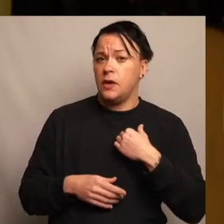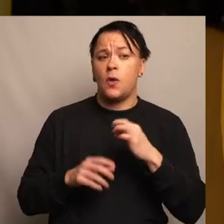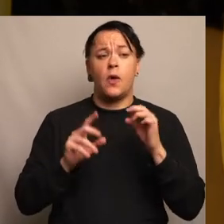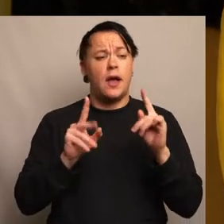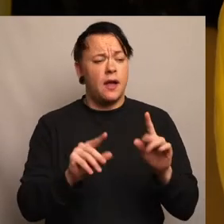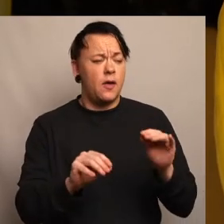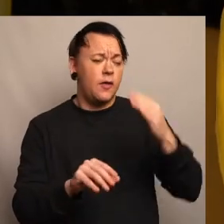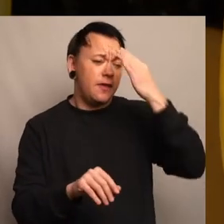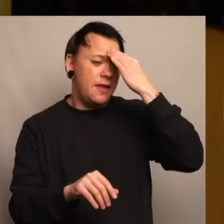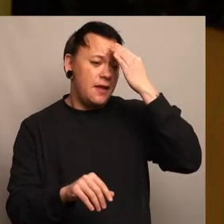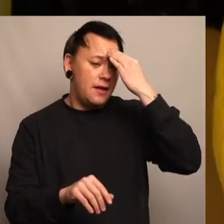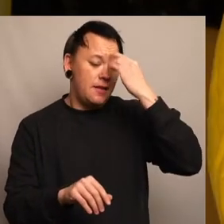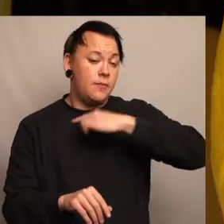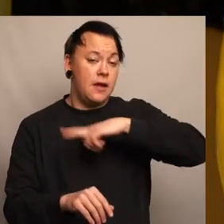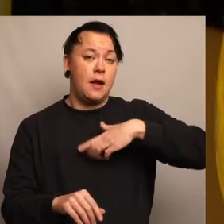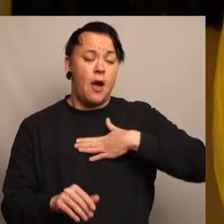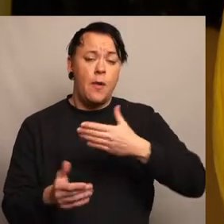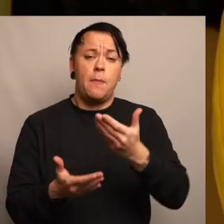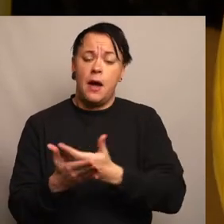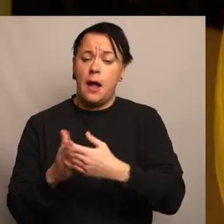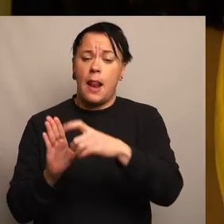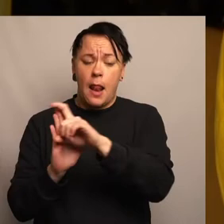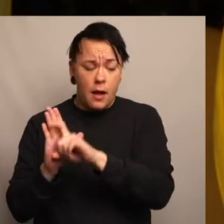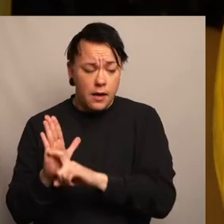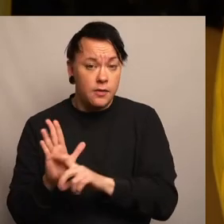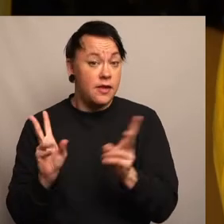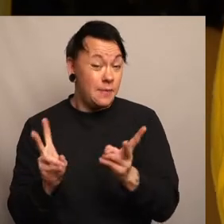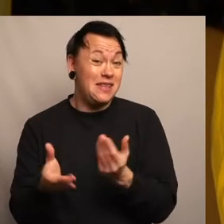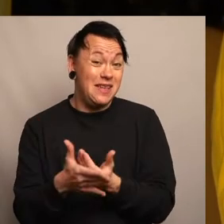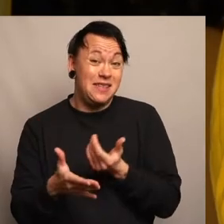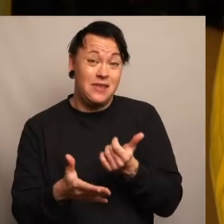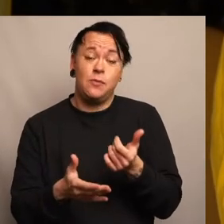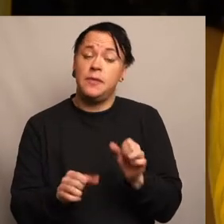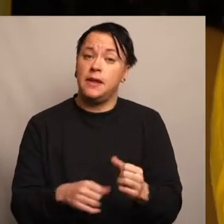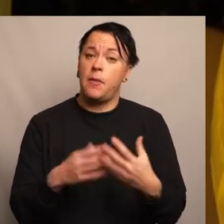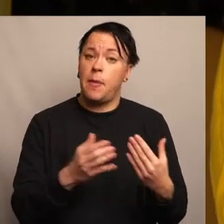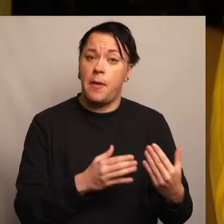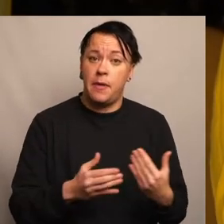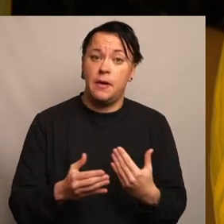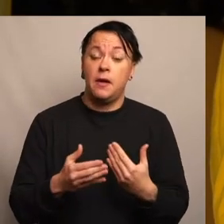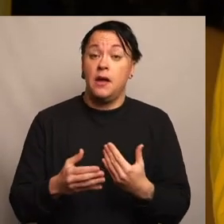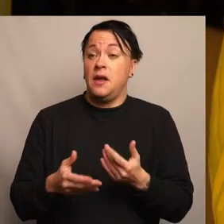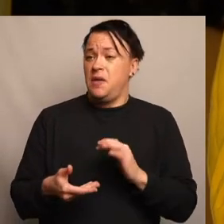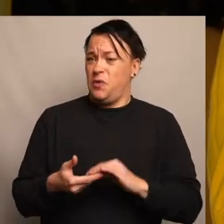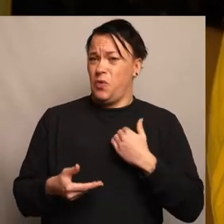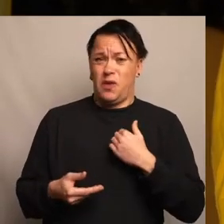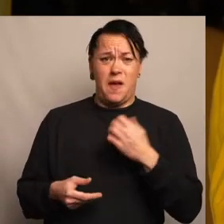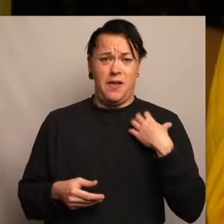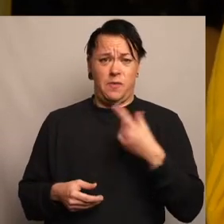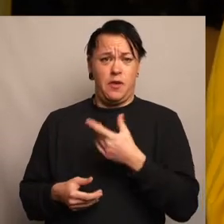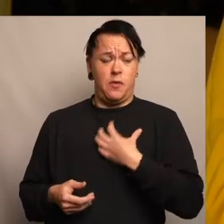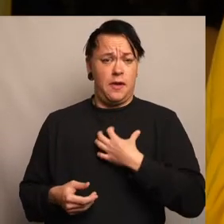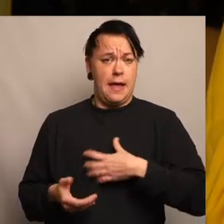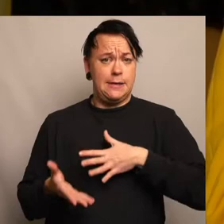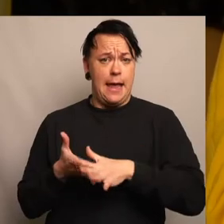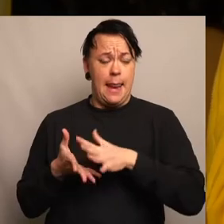know, this is how it's work. It's like they try to explain something that we can make it different, you know, we can make a pressure on